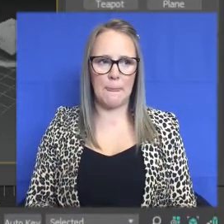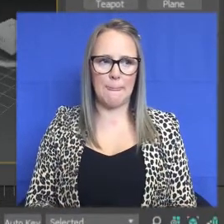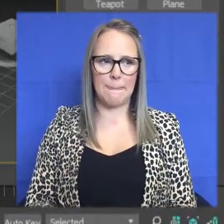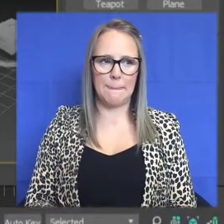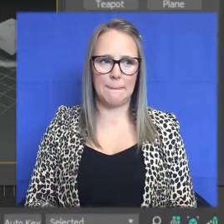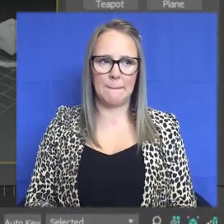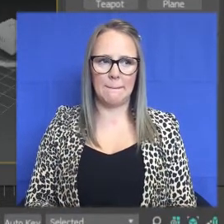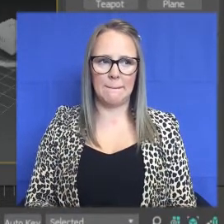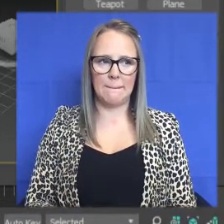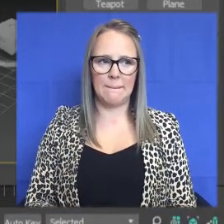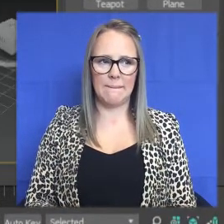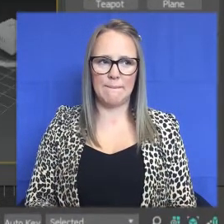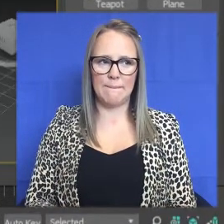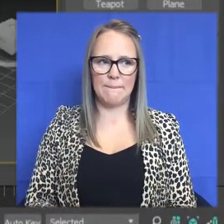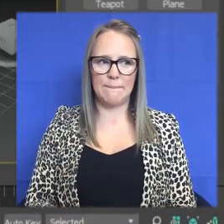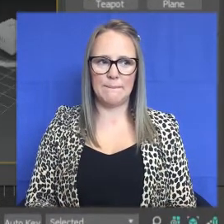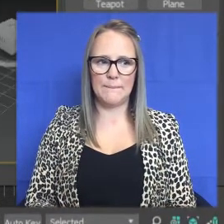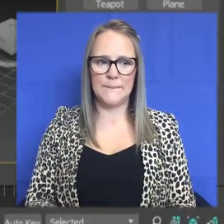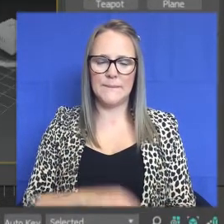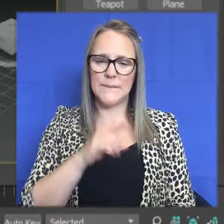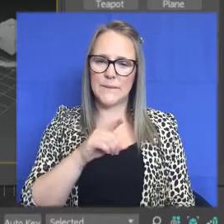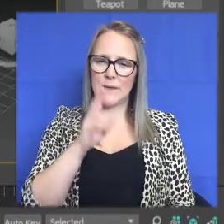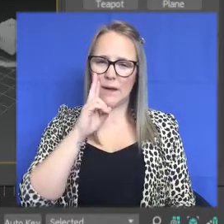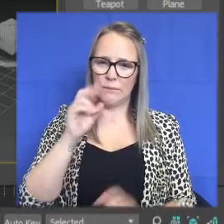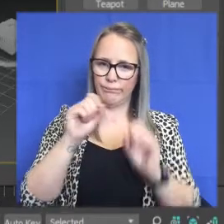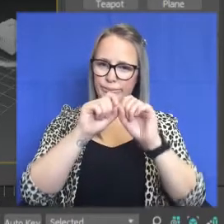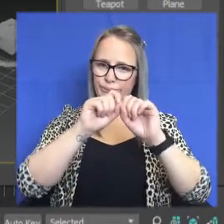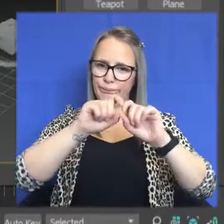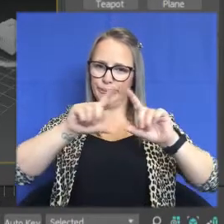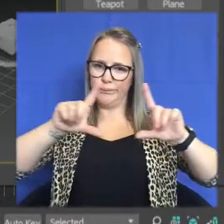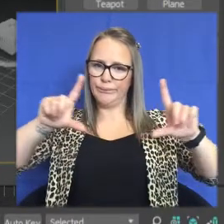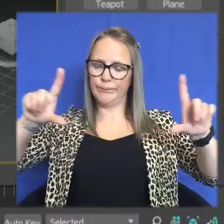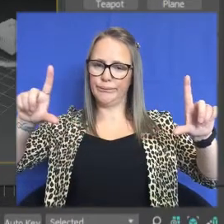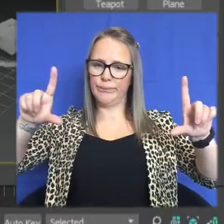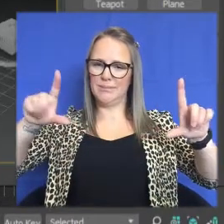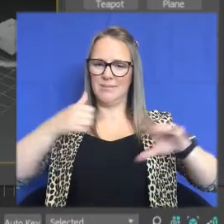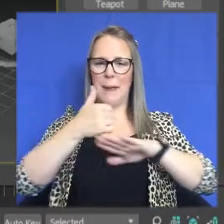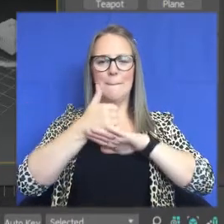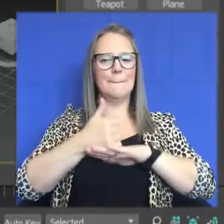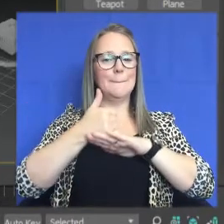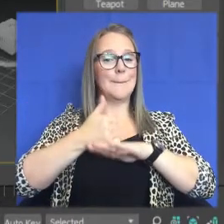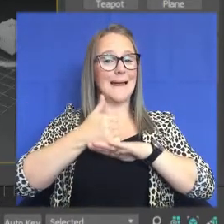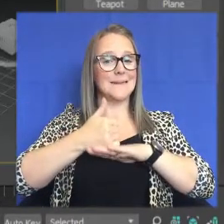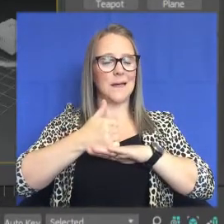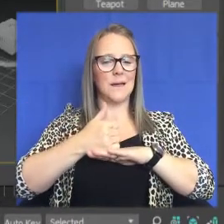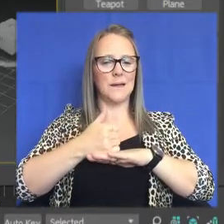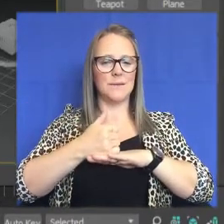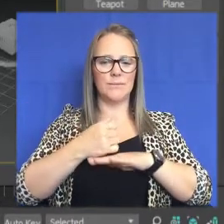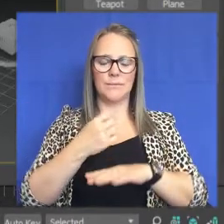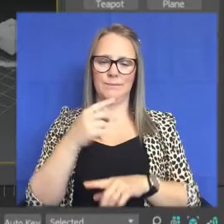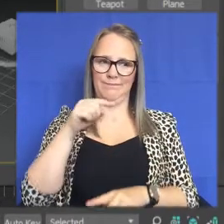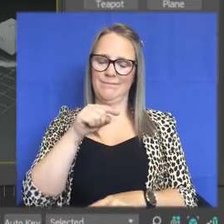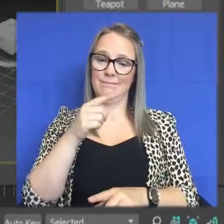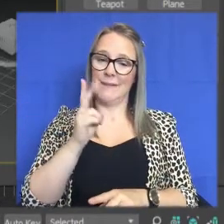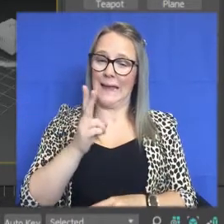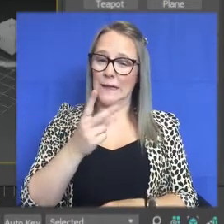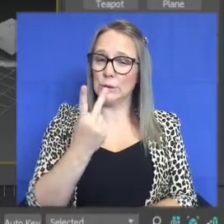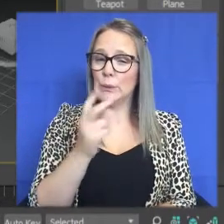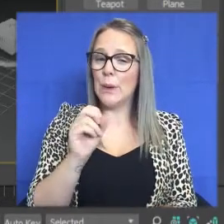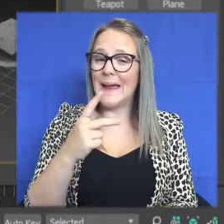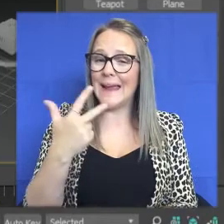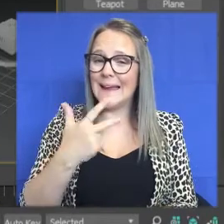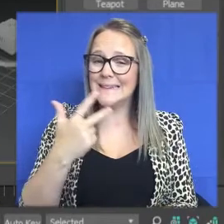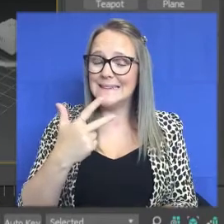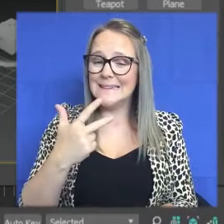that today. So this is the basic layout of Autodesk 3D Studio Max, and this is the